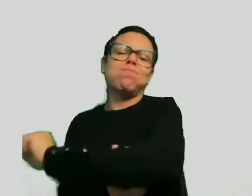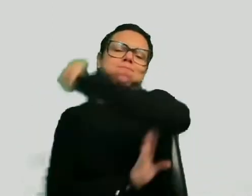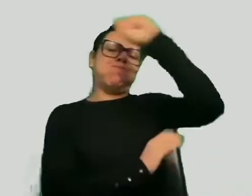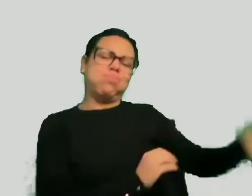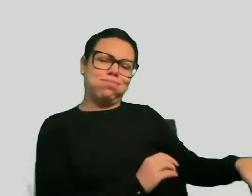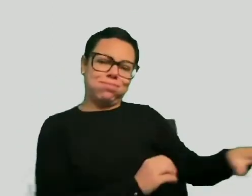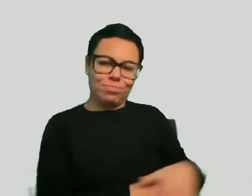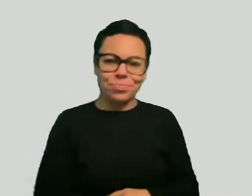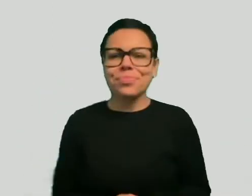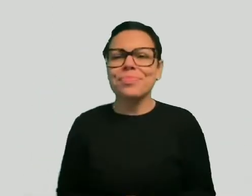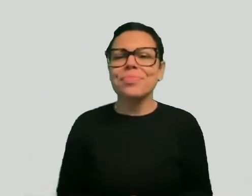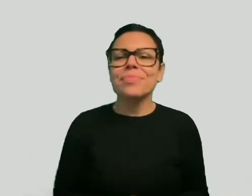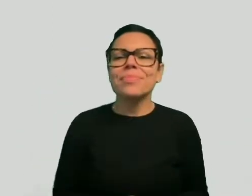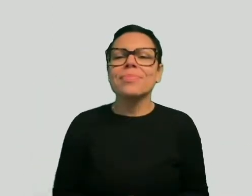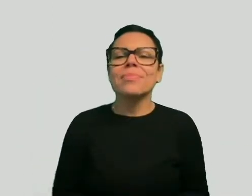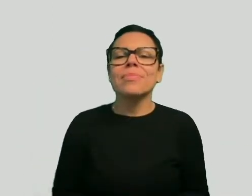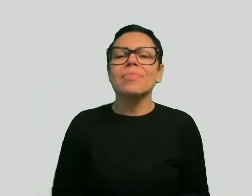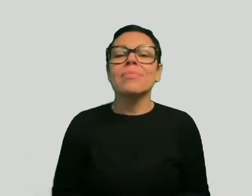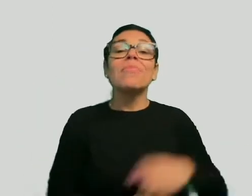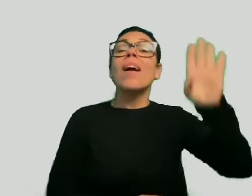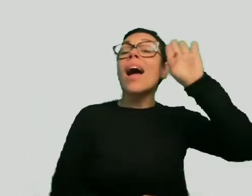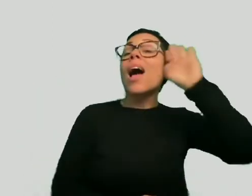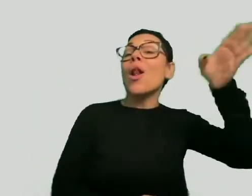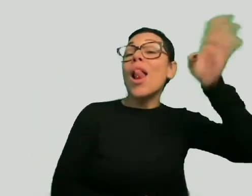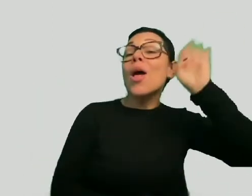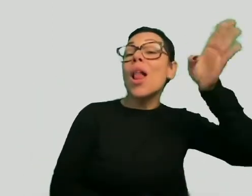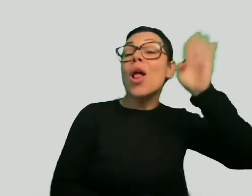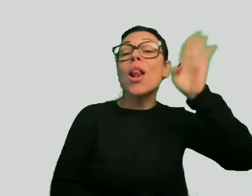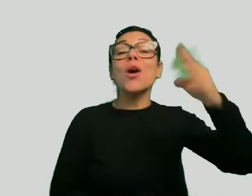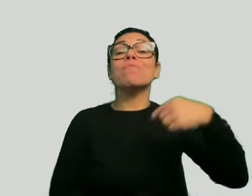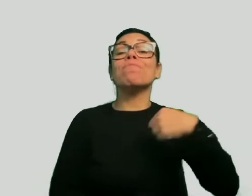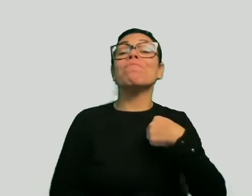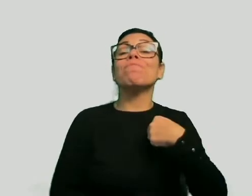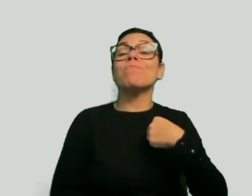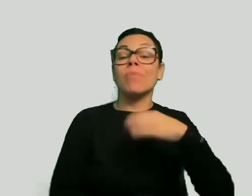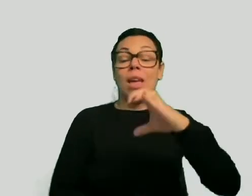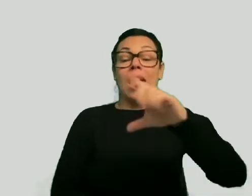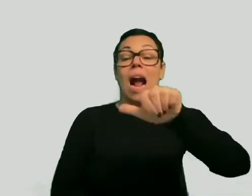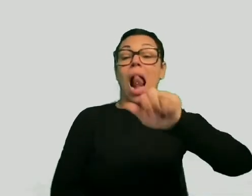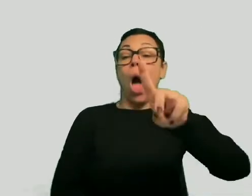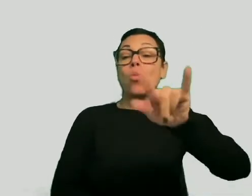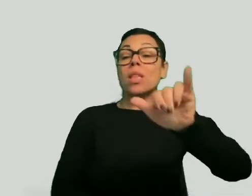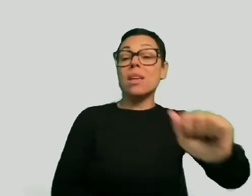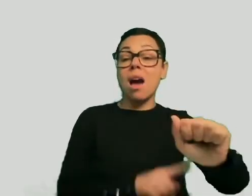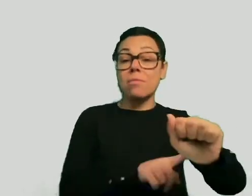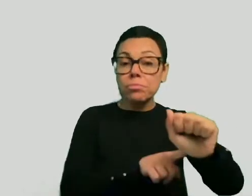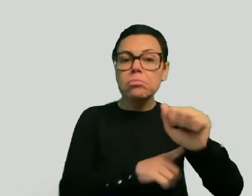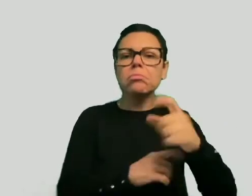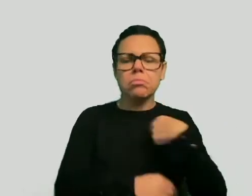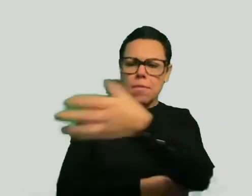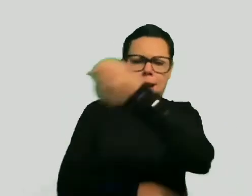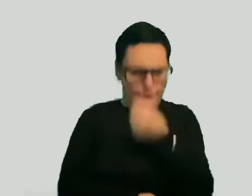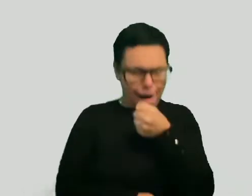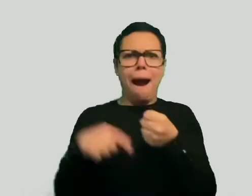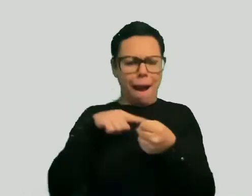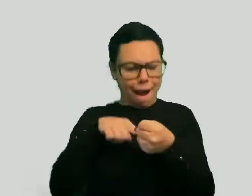Hello, who are you? Hi, I'm Katja. A bit closer, yeah. This is actually a microphone? It is, okay. Yeah. Yeah, I'm Katja.